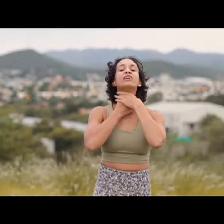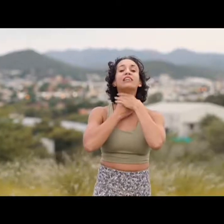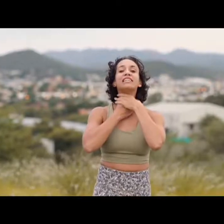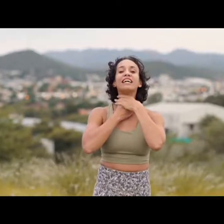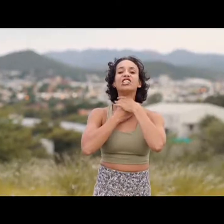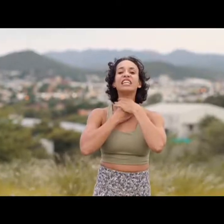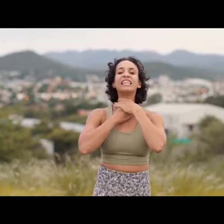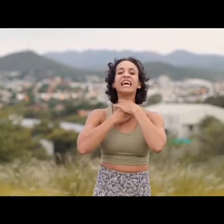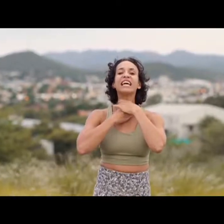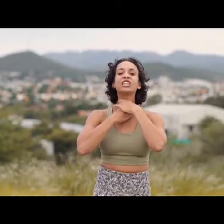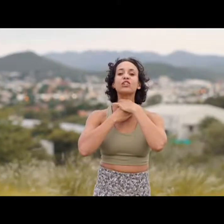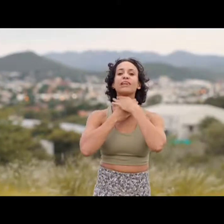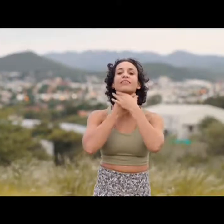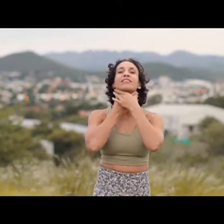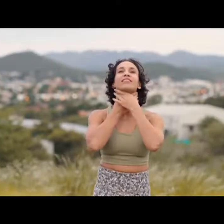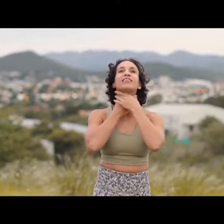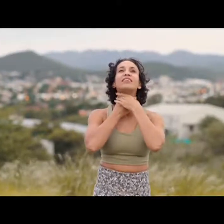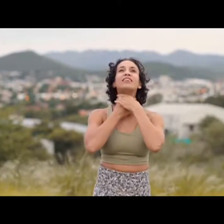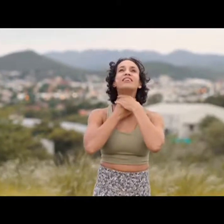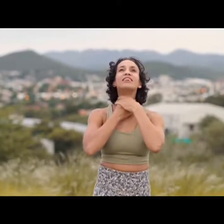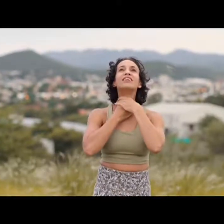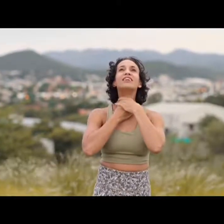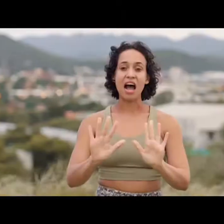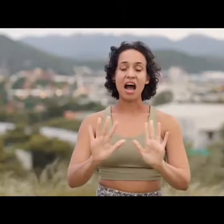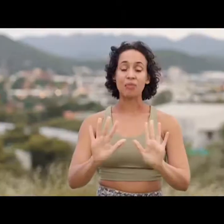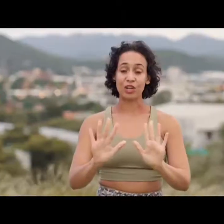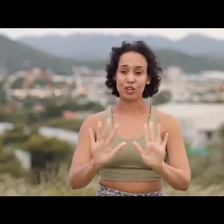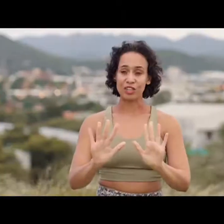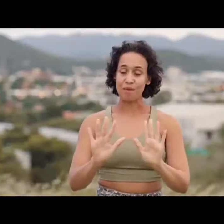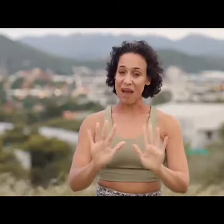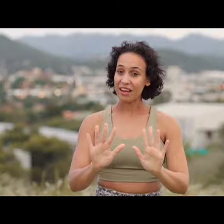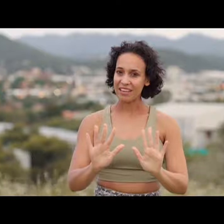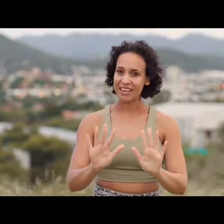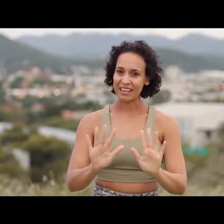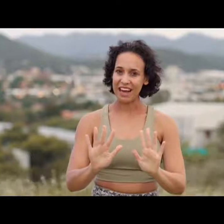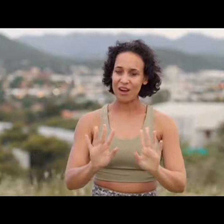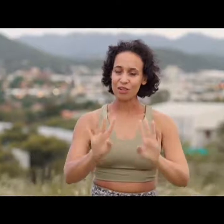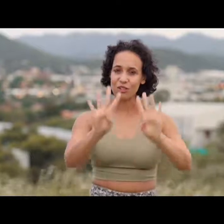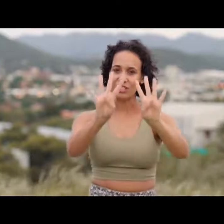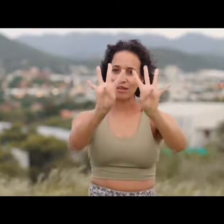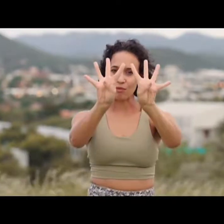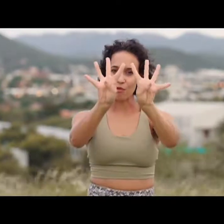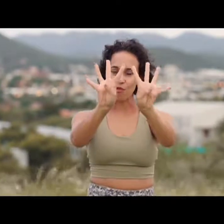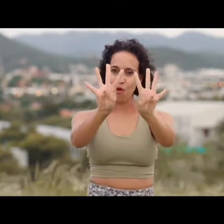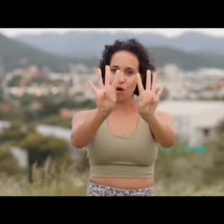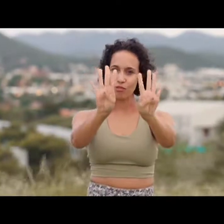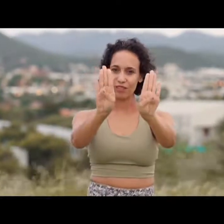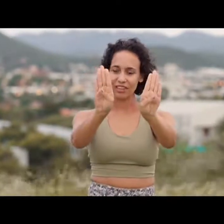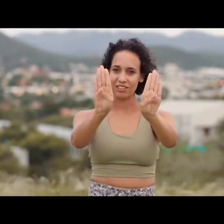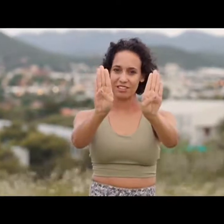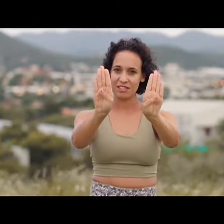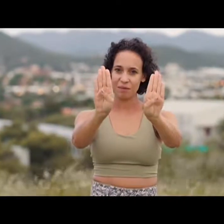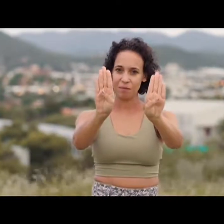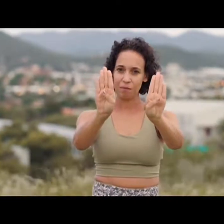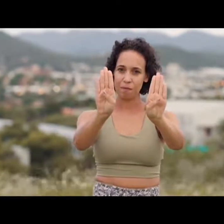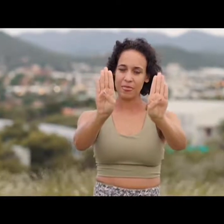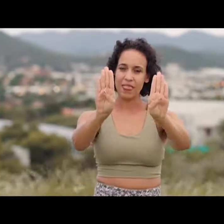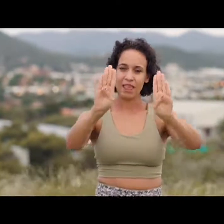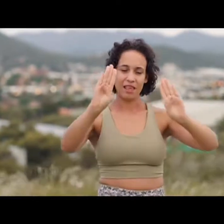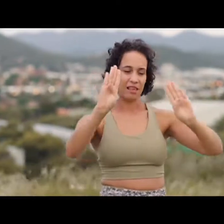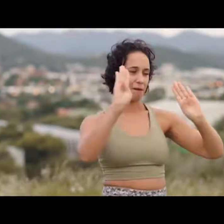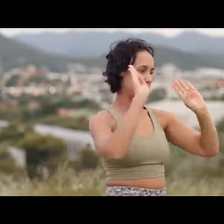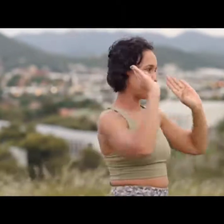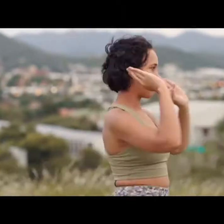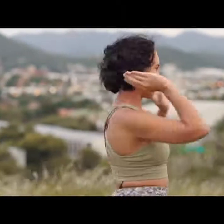If you feel the tension, dig into it. I'm going to go to the back of the neck now using 4 fingers.